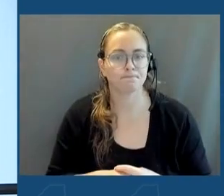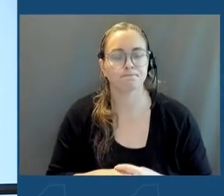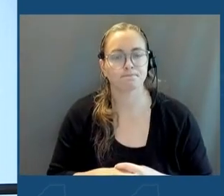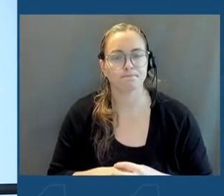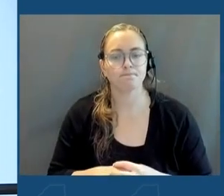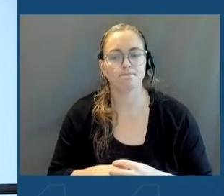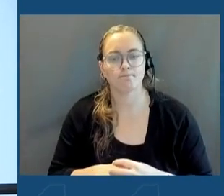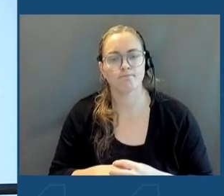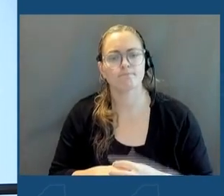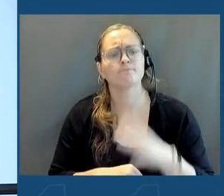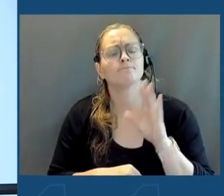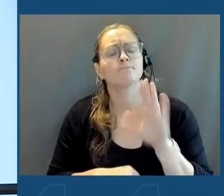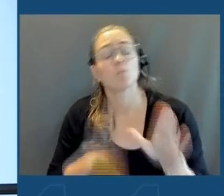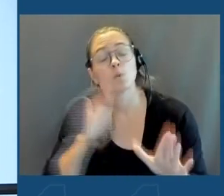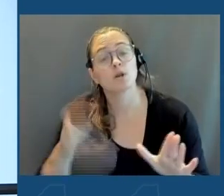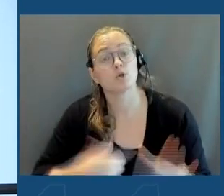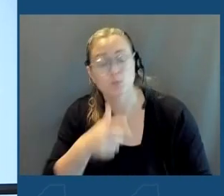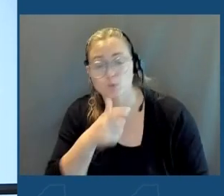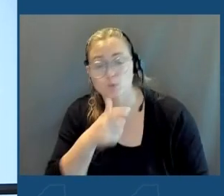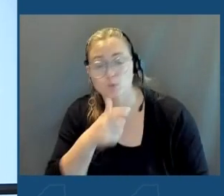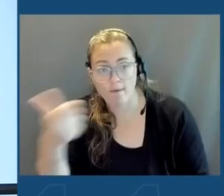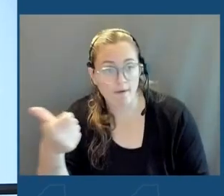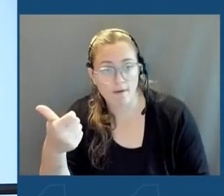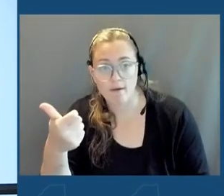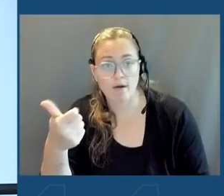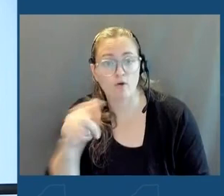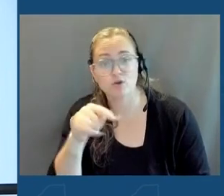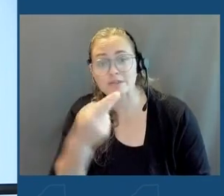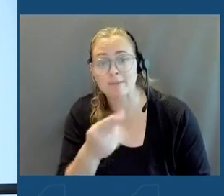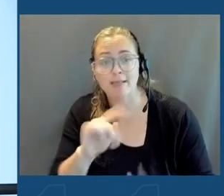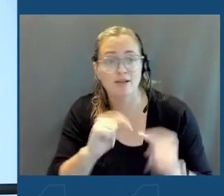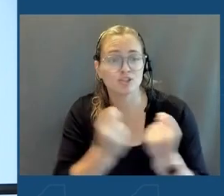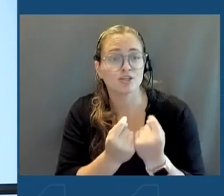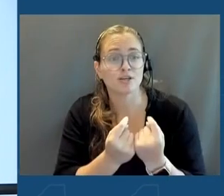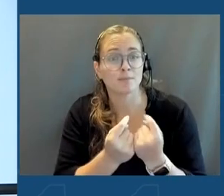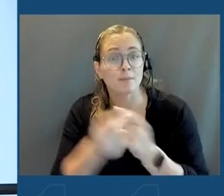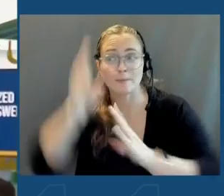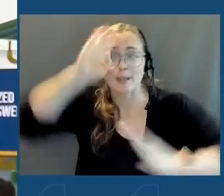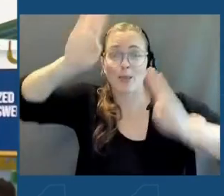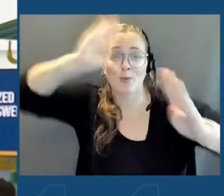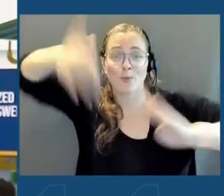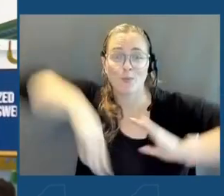Jobs, I want to introduce, meet our splash team. Aloha.